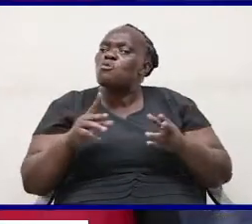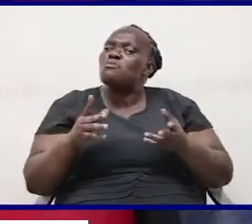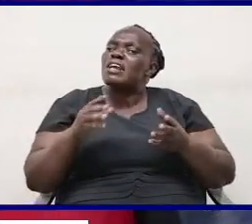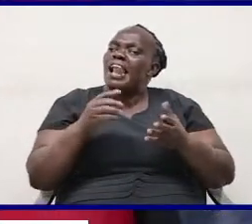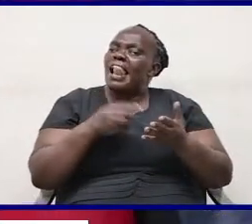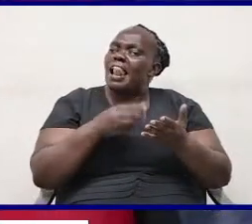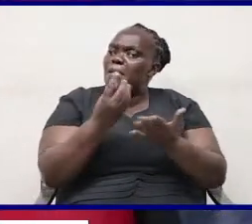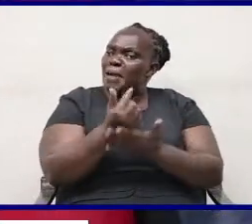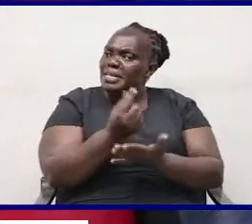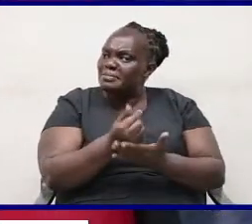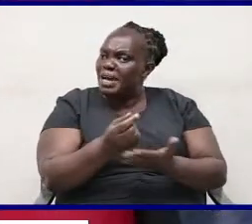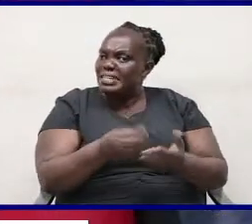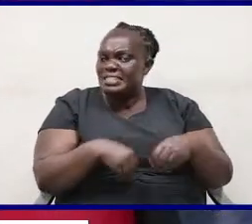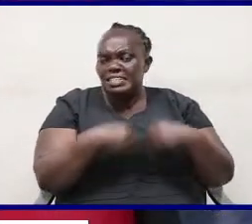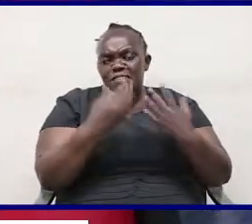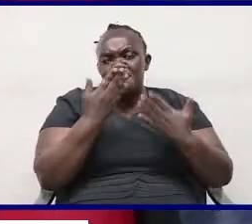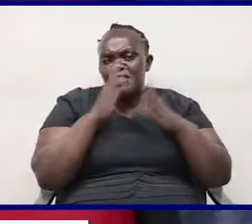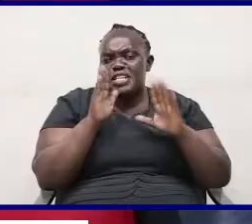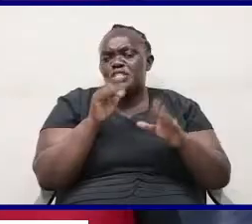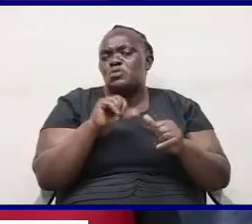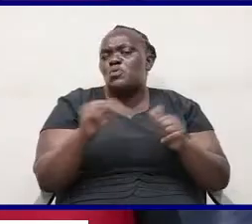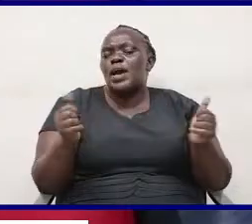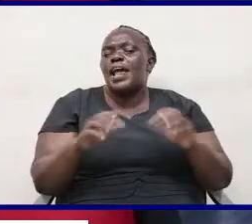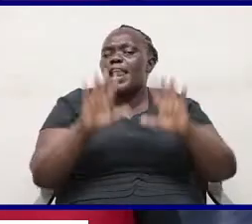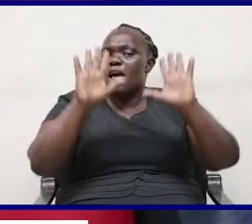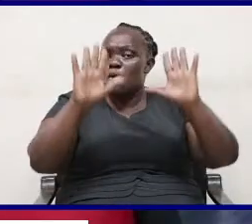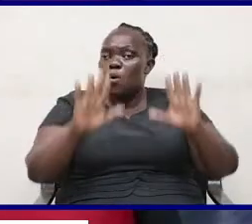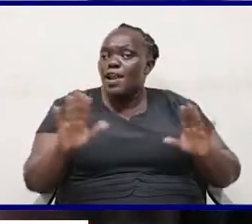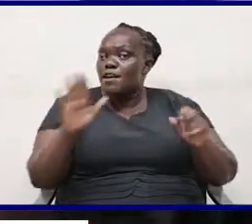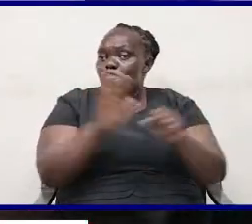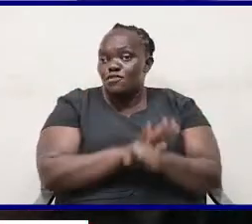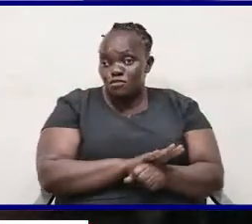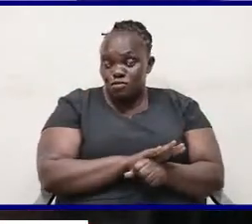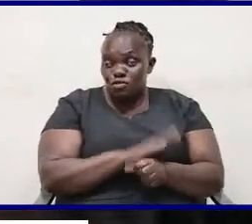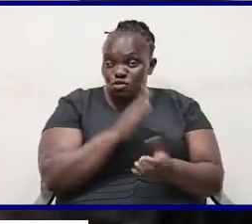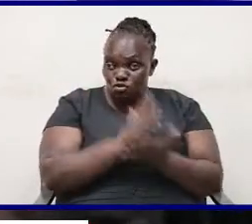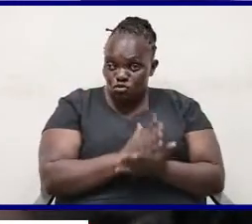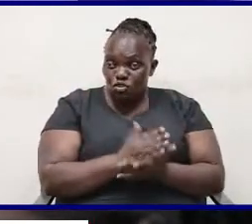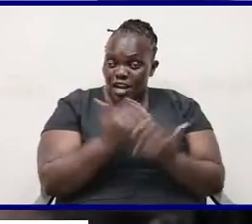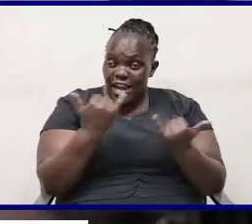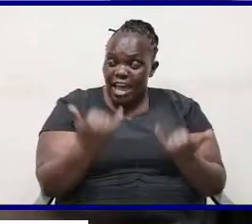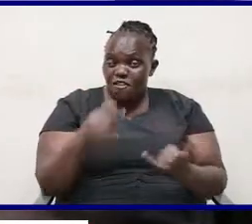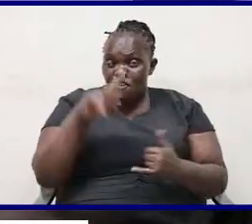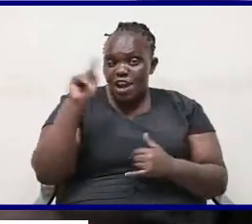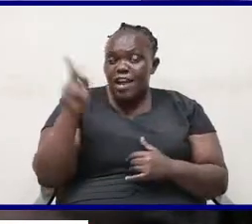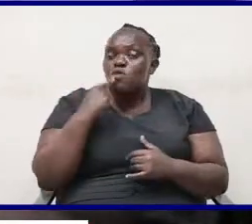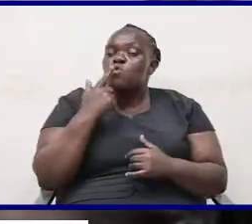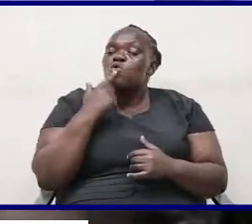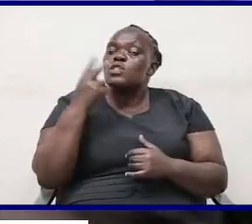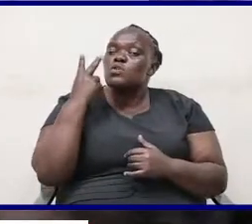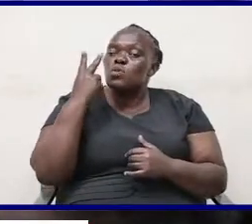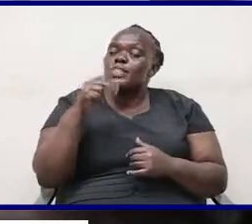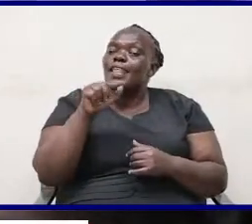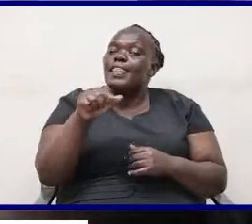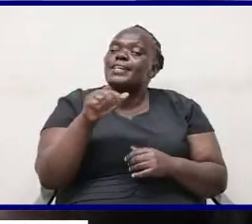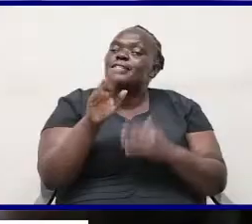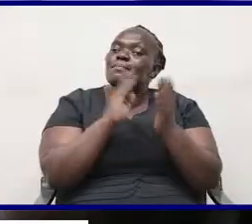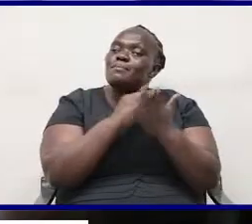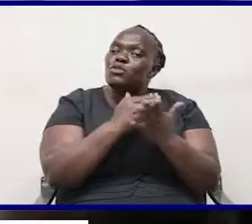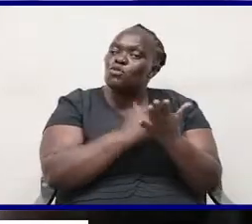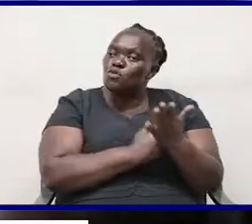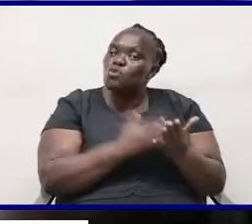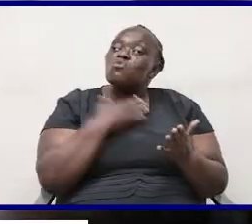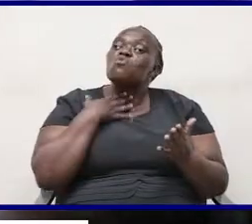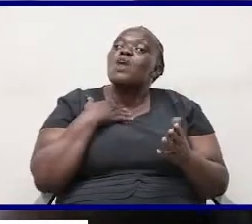lot of resources for us. Yeah. Wonderful. Makofi kabisa hapo. Now, for a Kenyan who is watching this program,